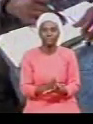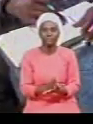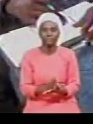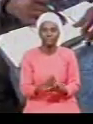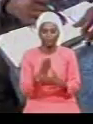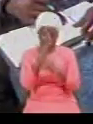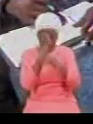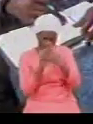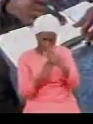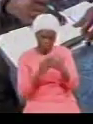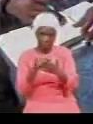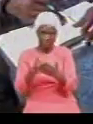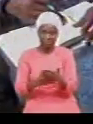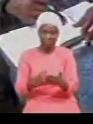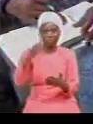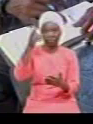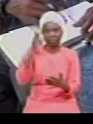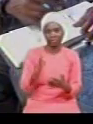Humility before God,